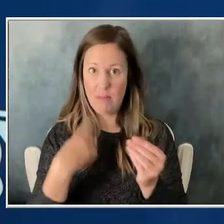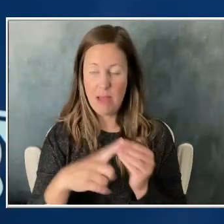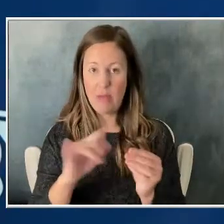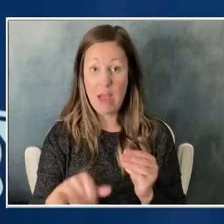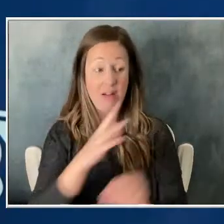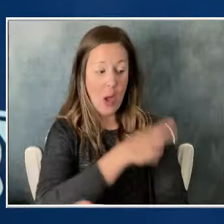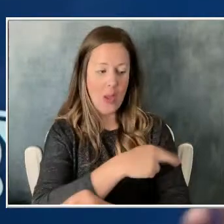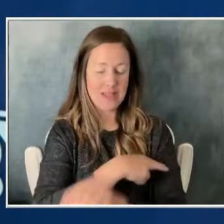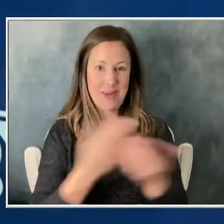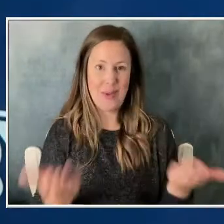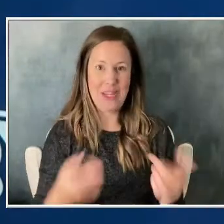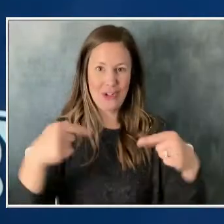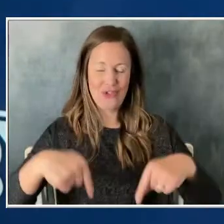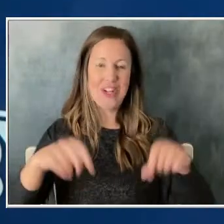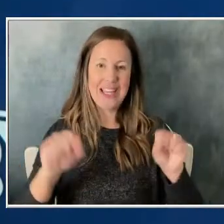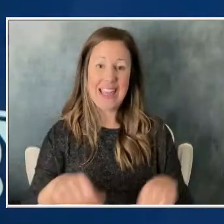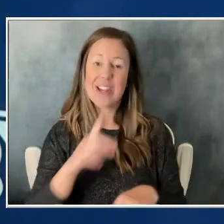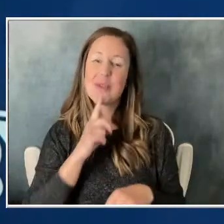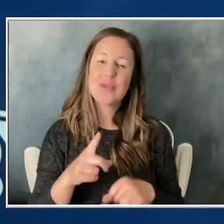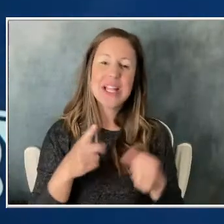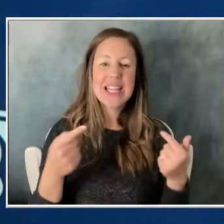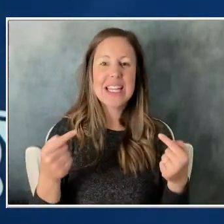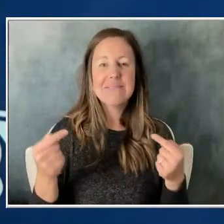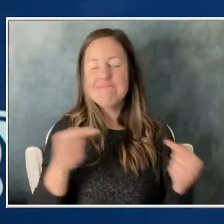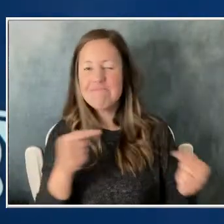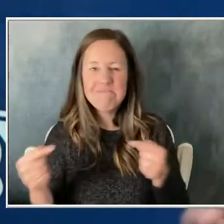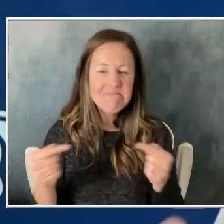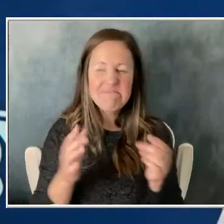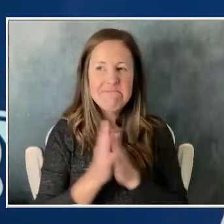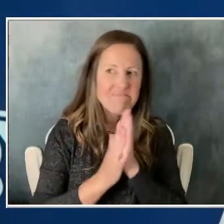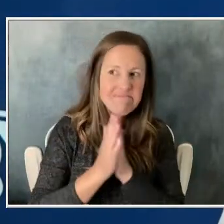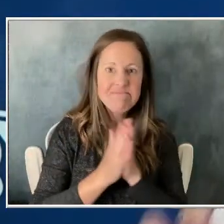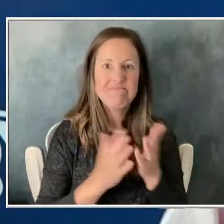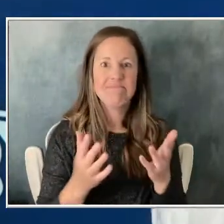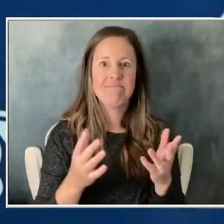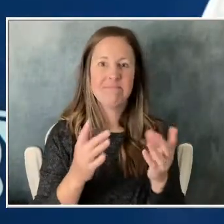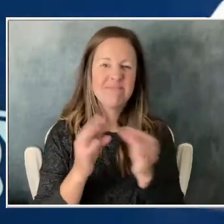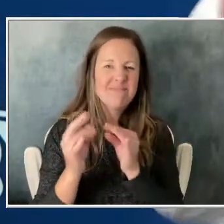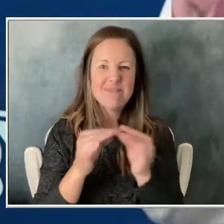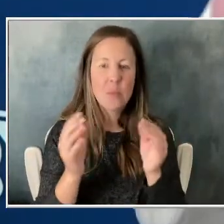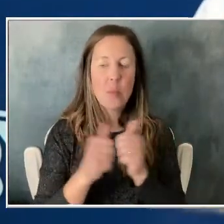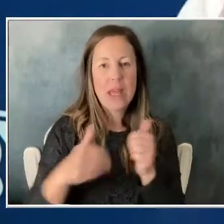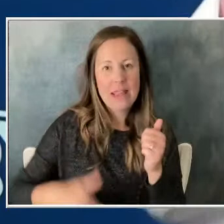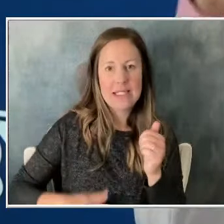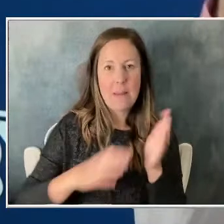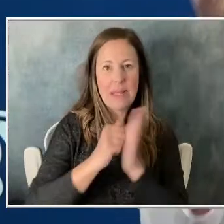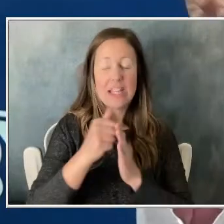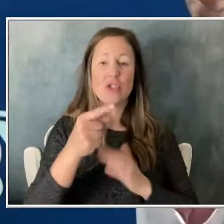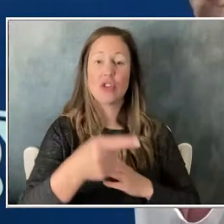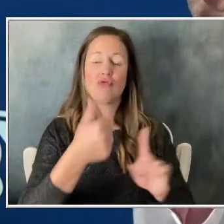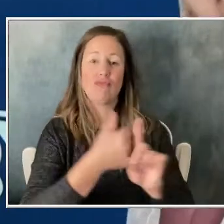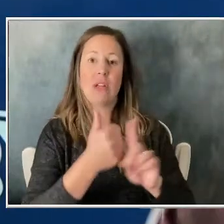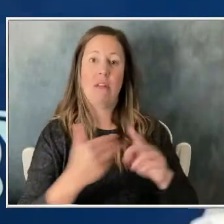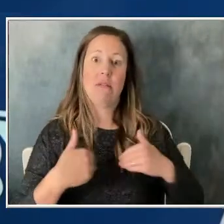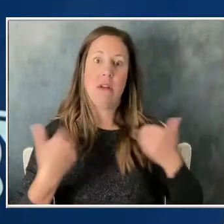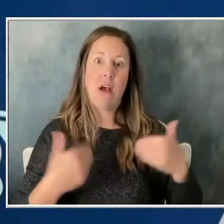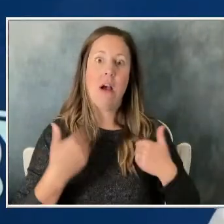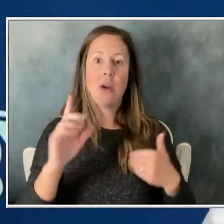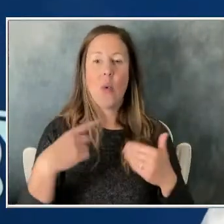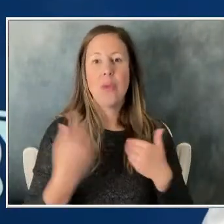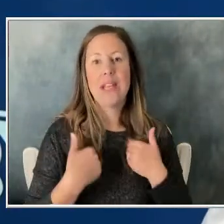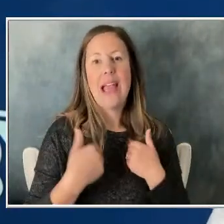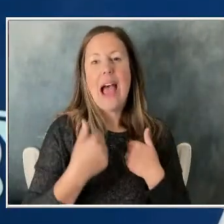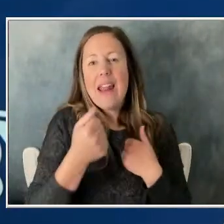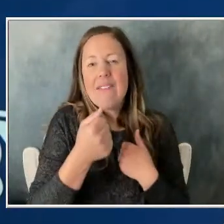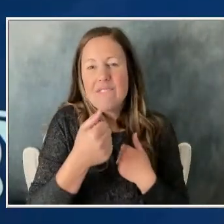very controversial in stomach cancer, given that she was young and she only had a little bit of those dots, I thought it would